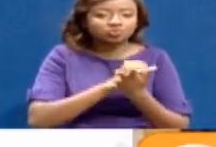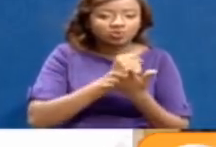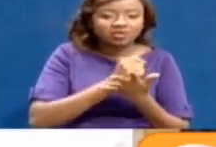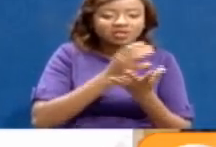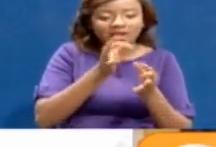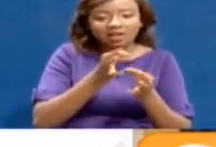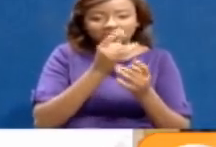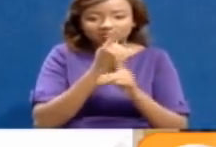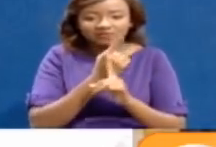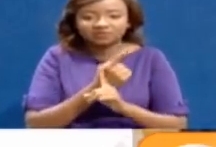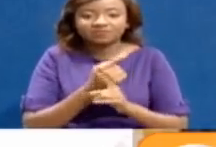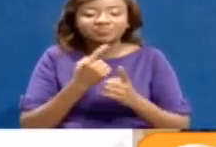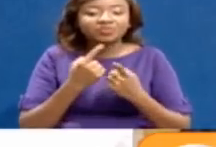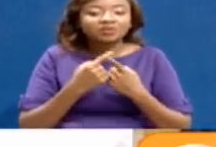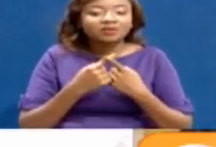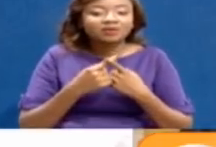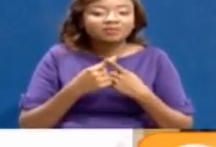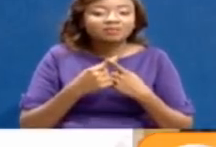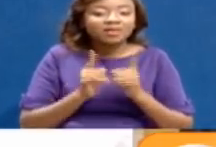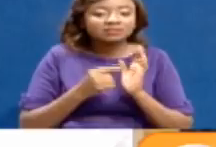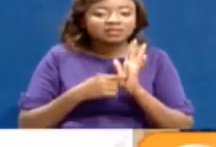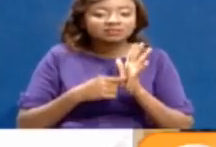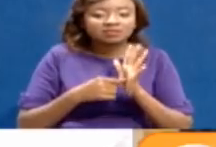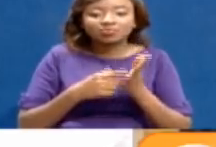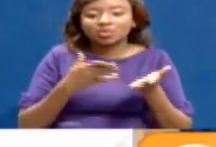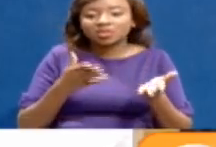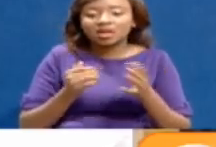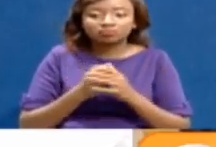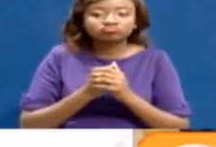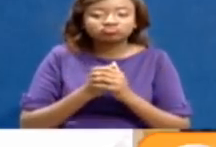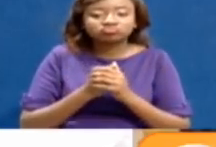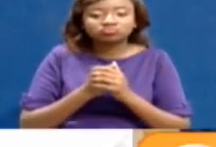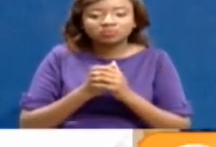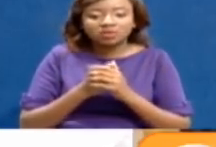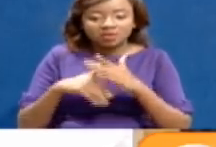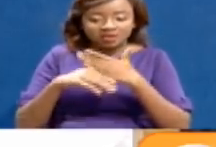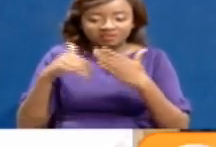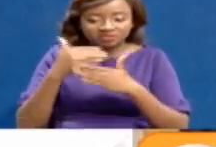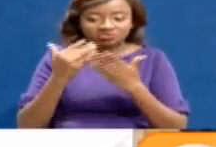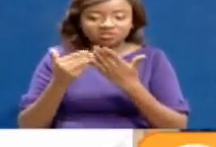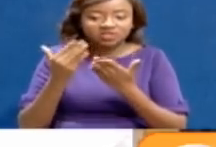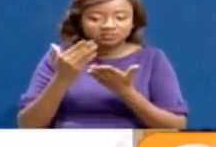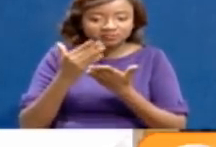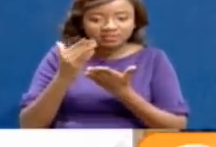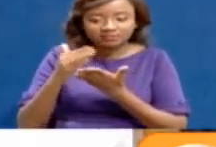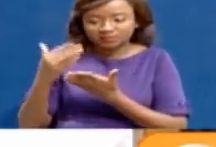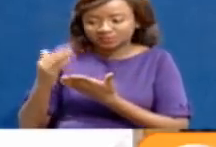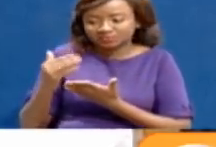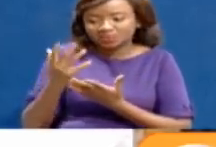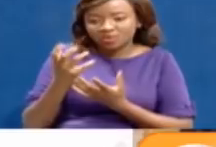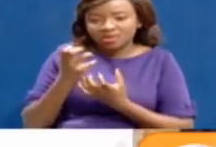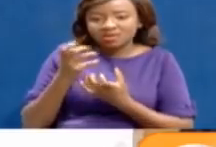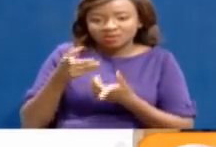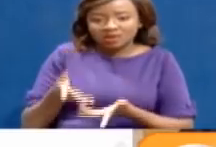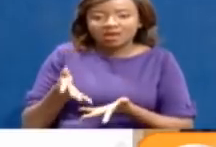functions. Yes. But with the surge in infrastructure spending, there's been actually a lot of demand for